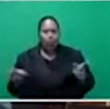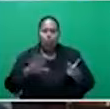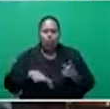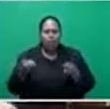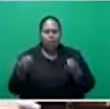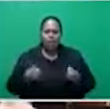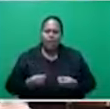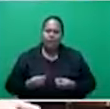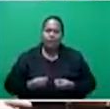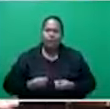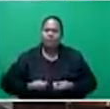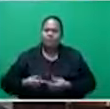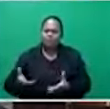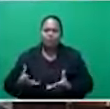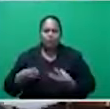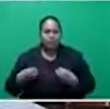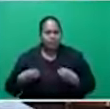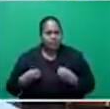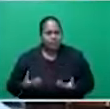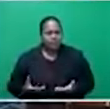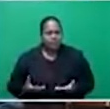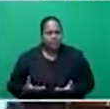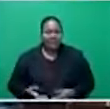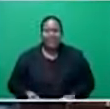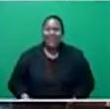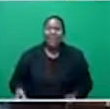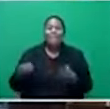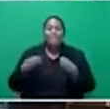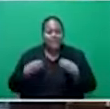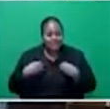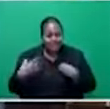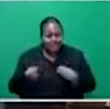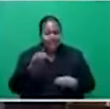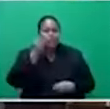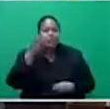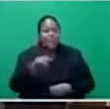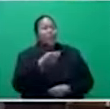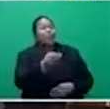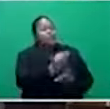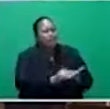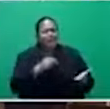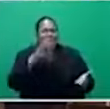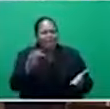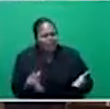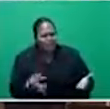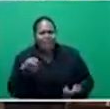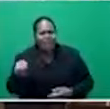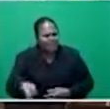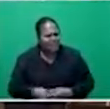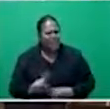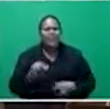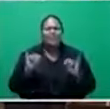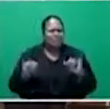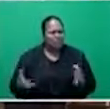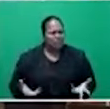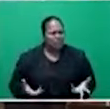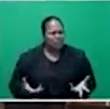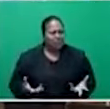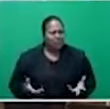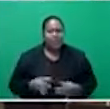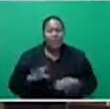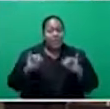Arey, the business is the one that runs the supermarket at the moment you're buying your flour from them. So what's the big deal? The